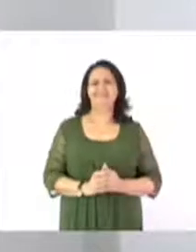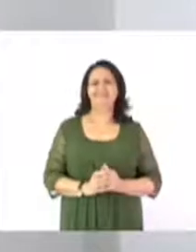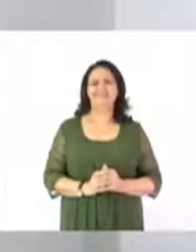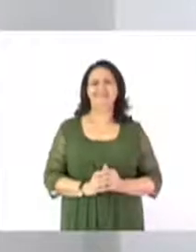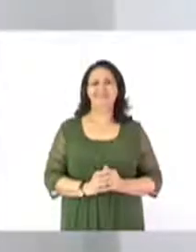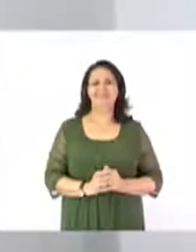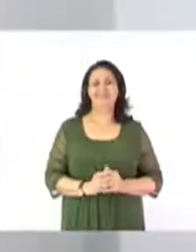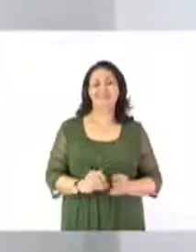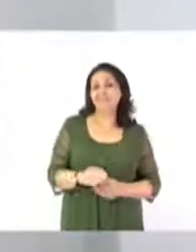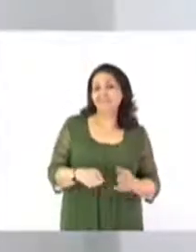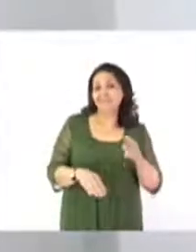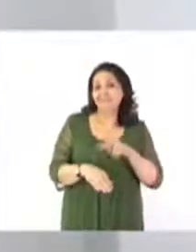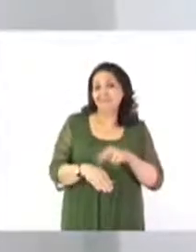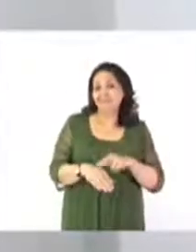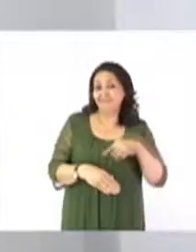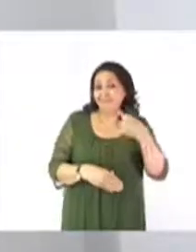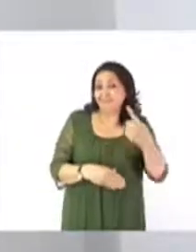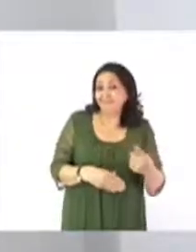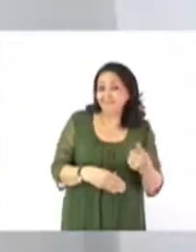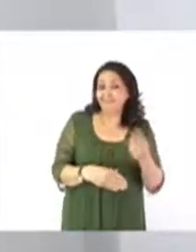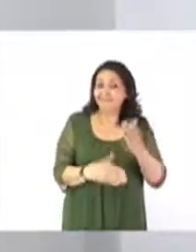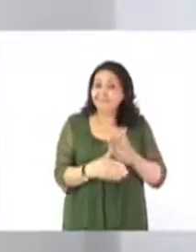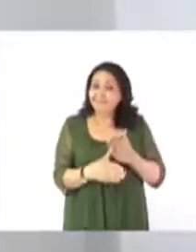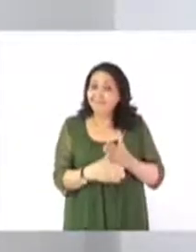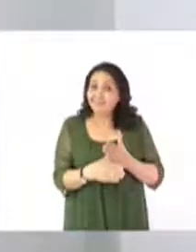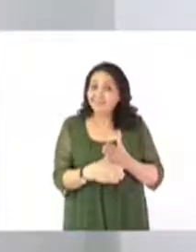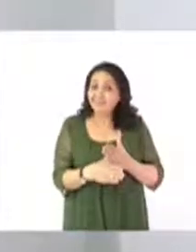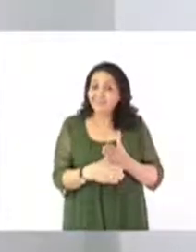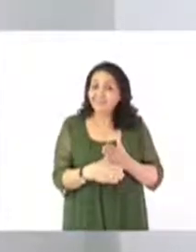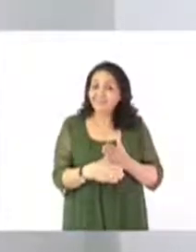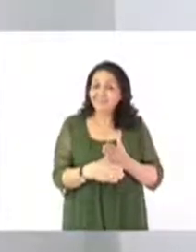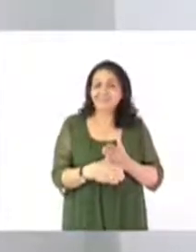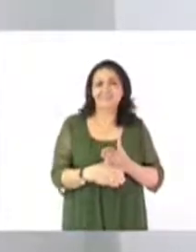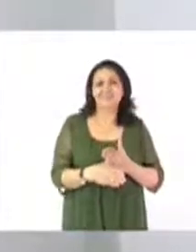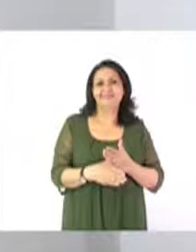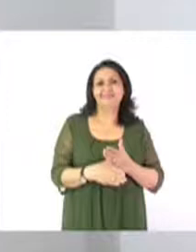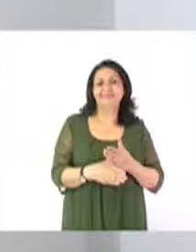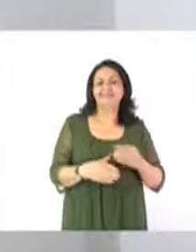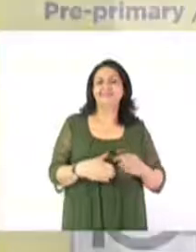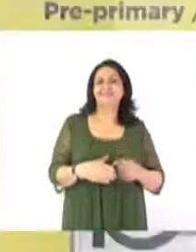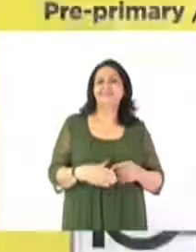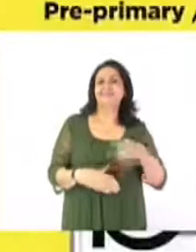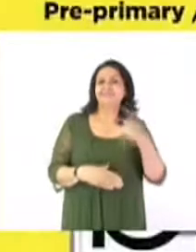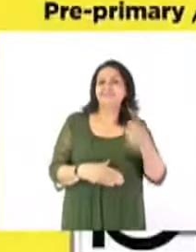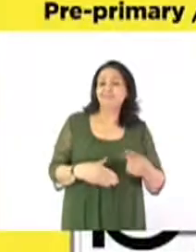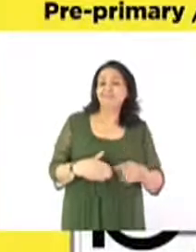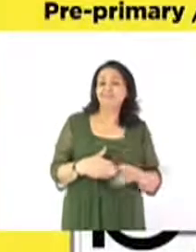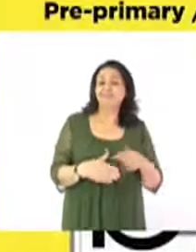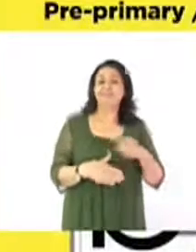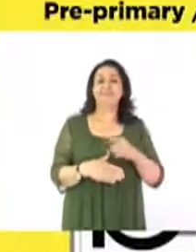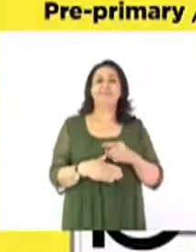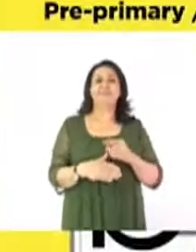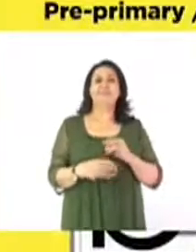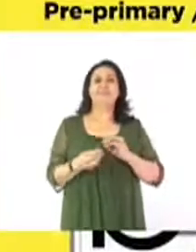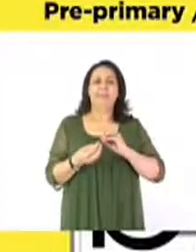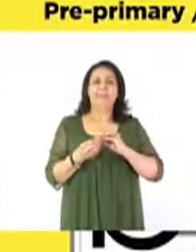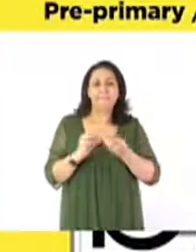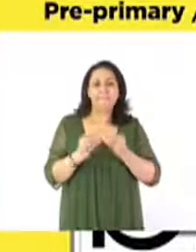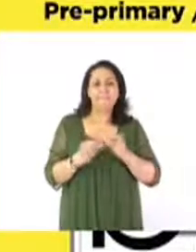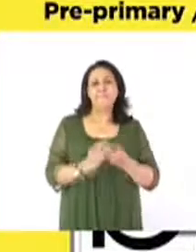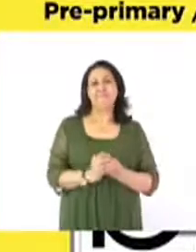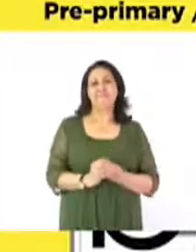Are you ready for our next lesson? Our next lesson is about numbers.